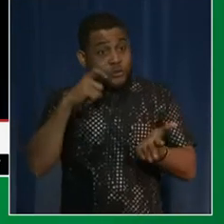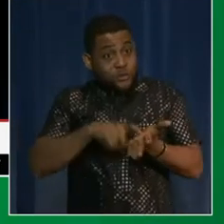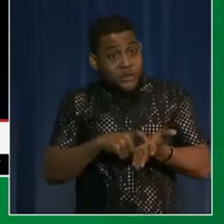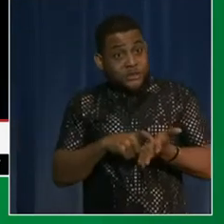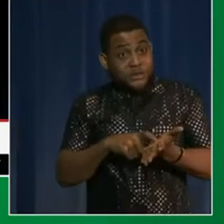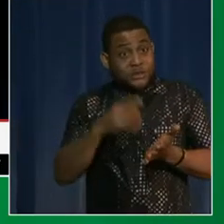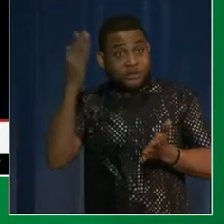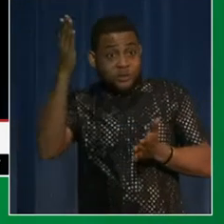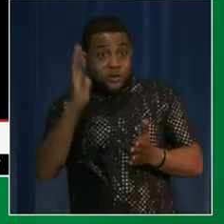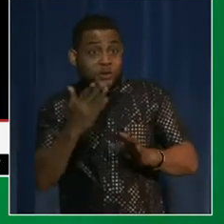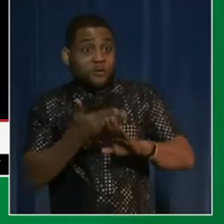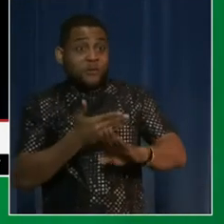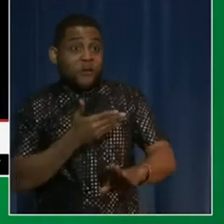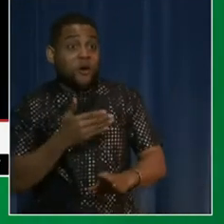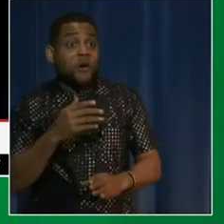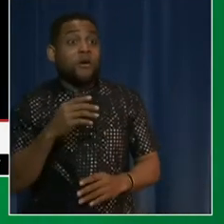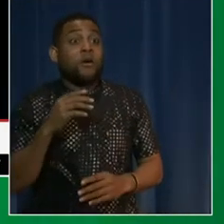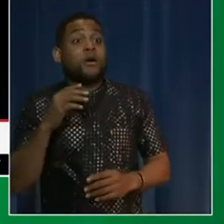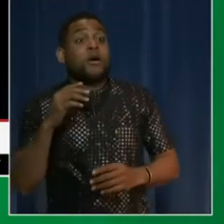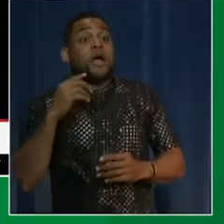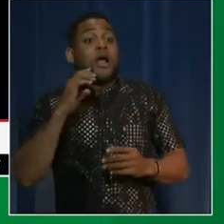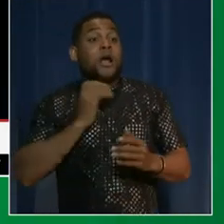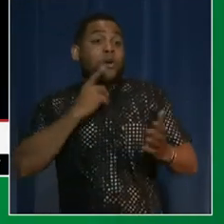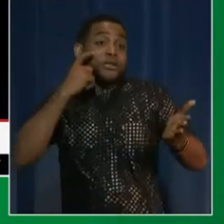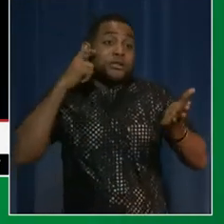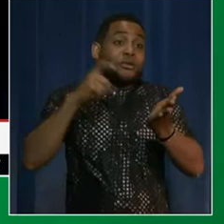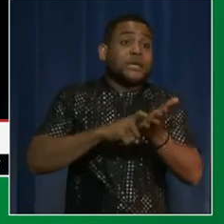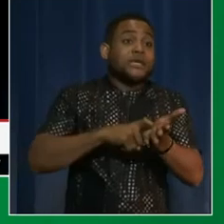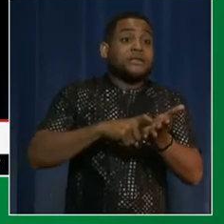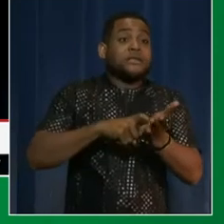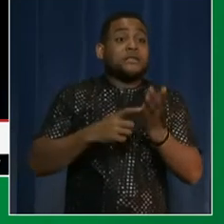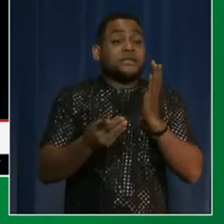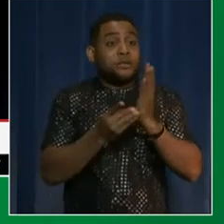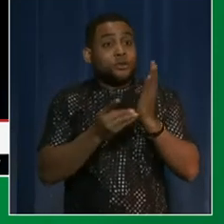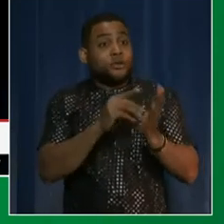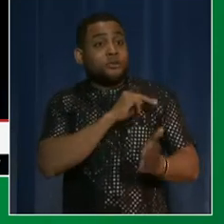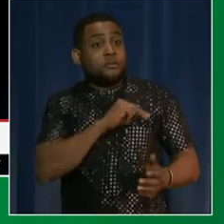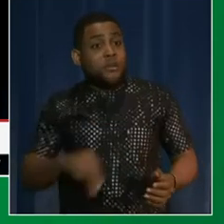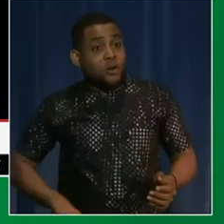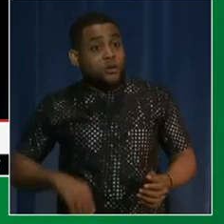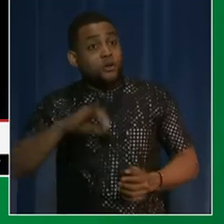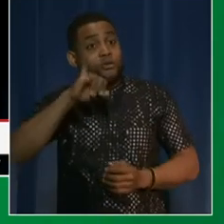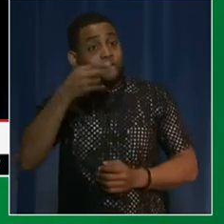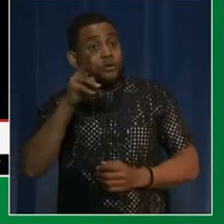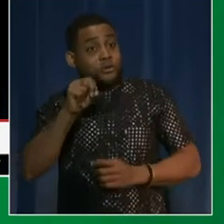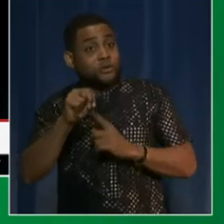John Falchicchio, and the DMPED team. Give them a big round of applause.